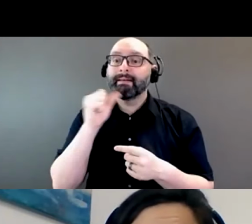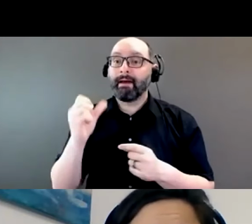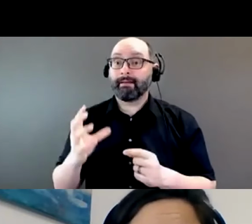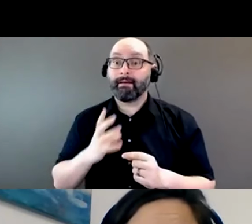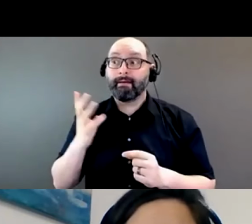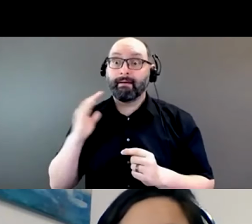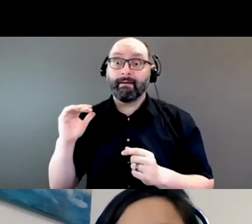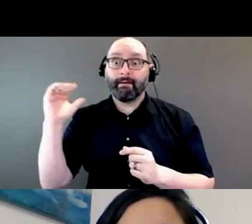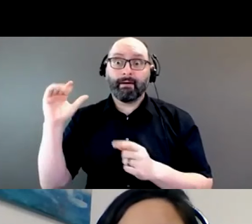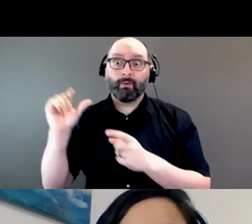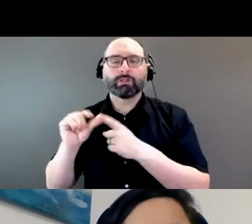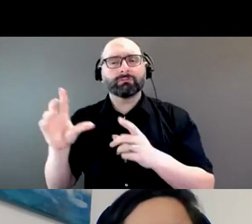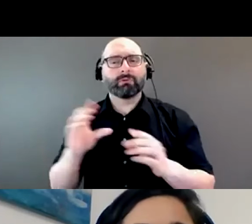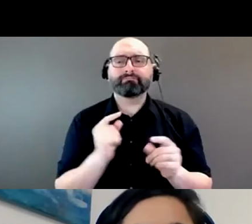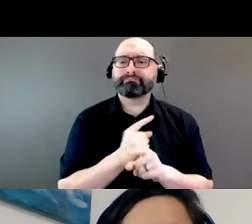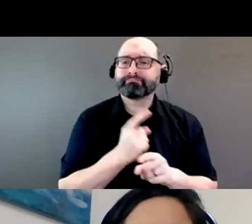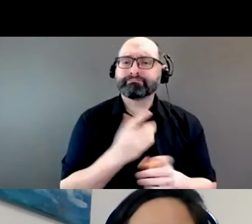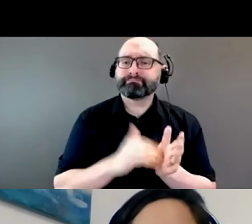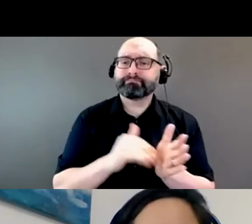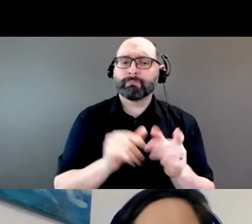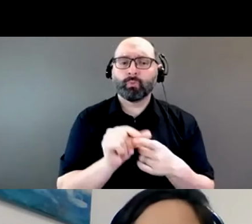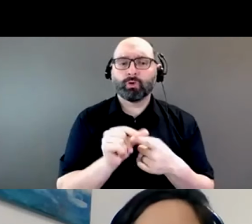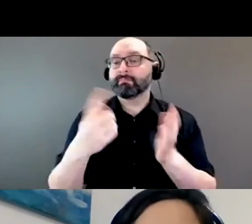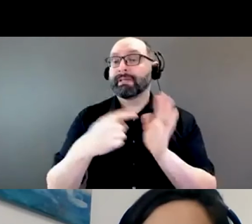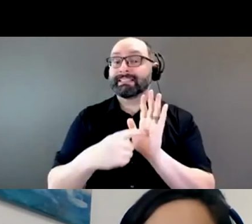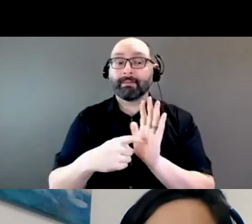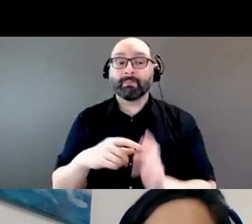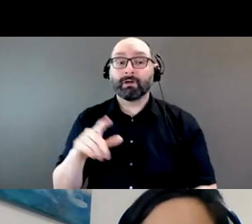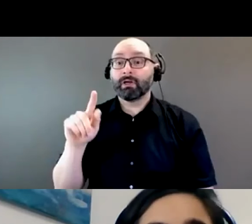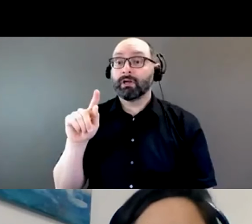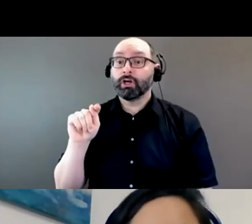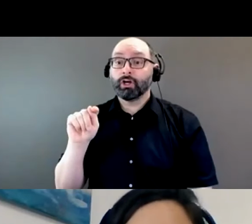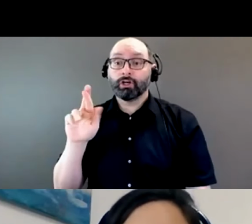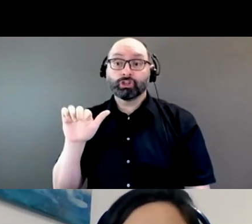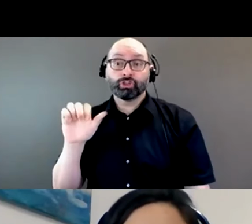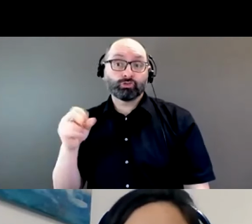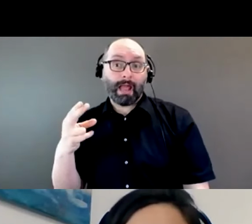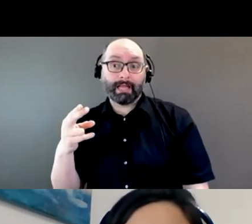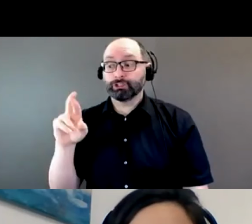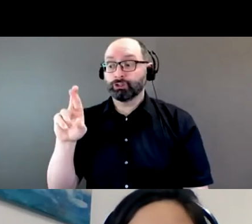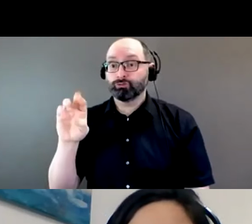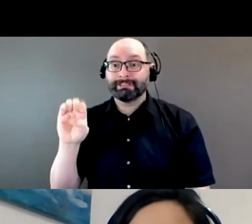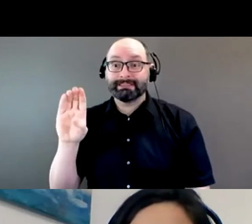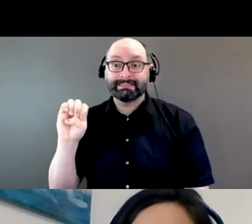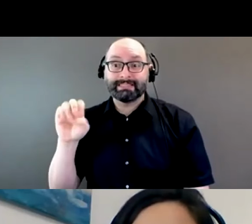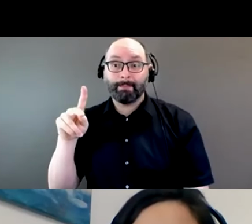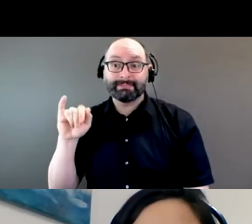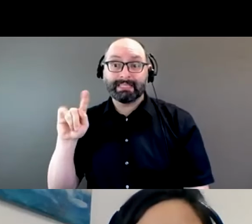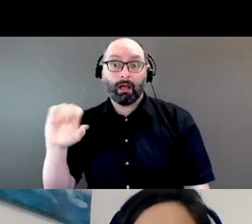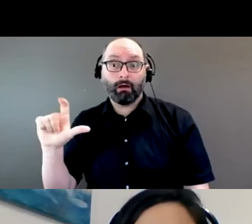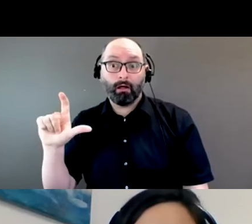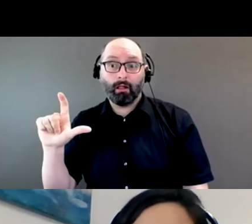less often. So for example, the word trash receptacle might be harder to understand for somebody with